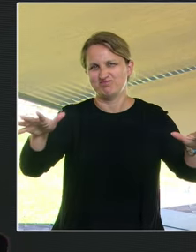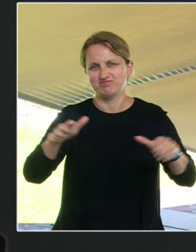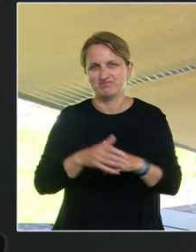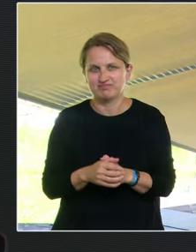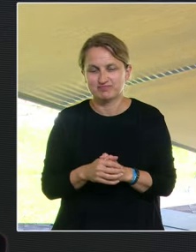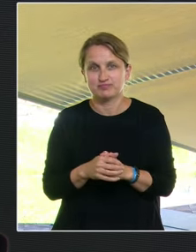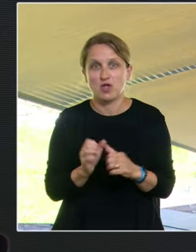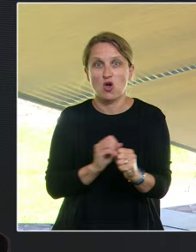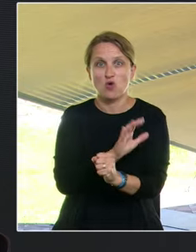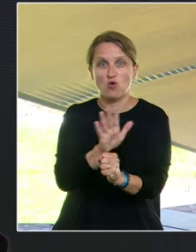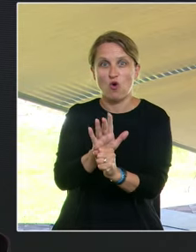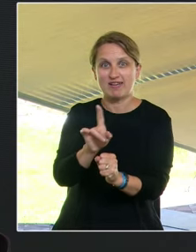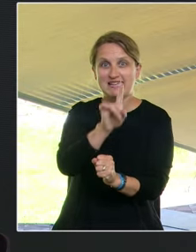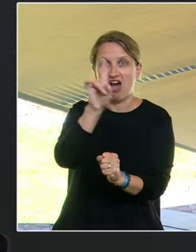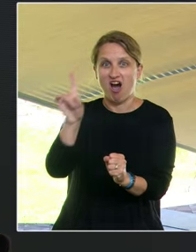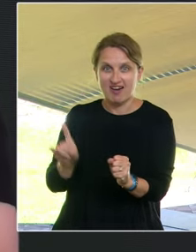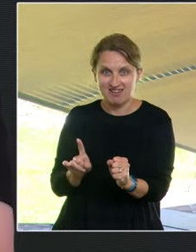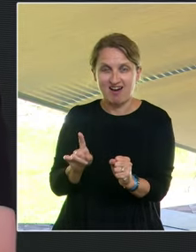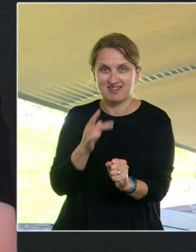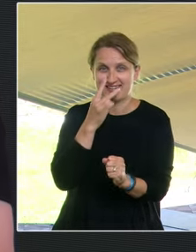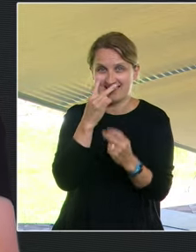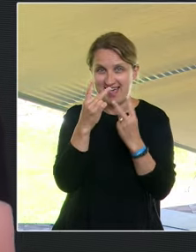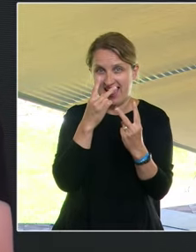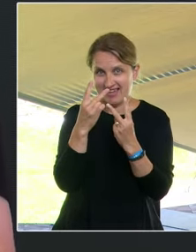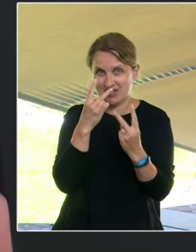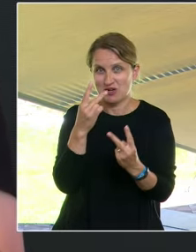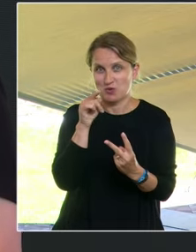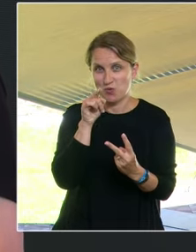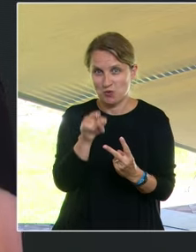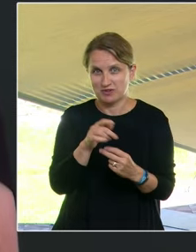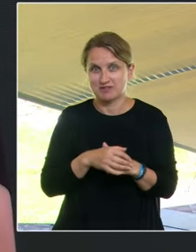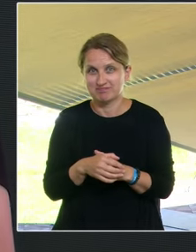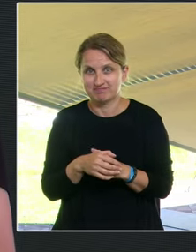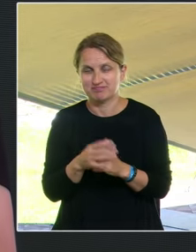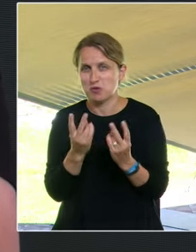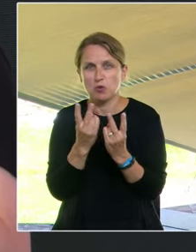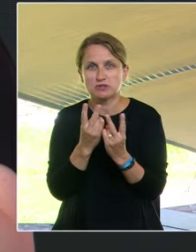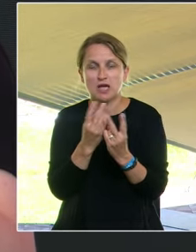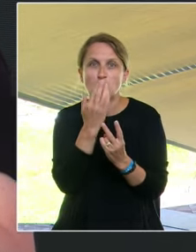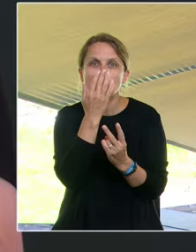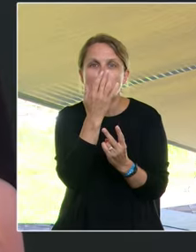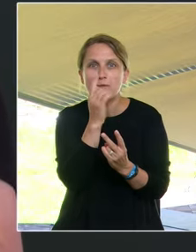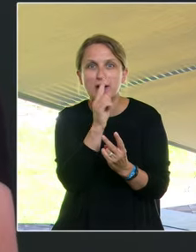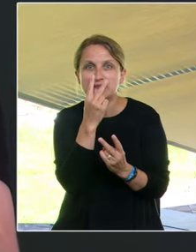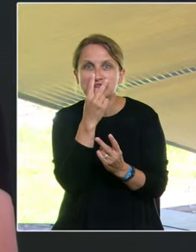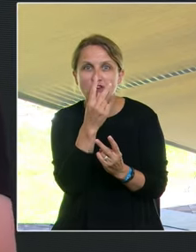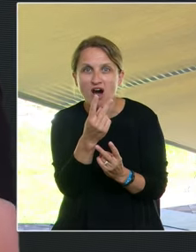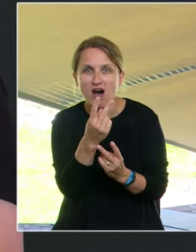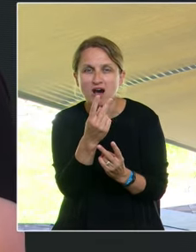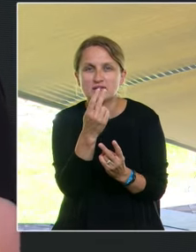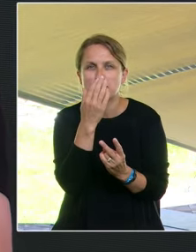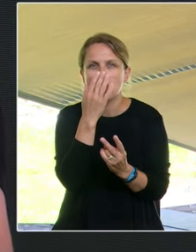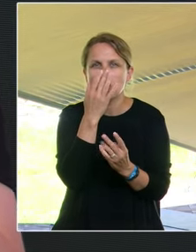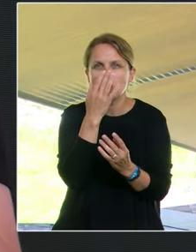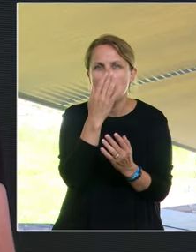the time of COVID and so forth, we have seen a tremendous acceleration. Whatever types of numbers you're looking at, the numbers towards digital